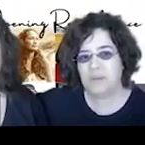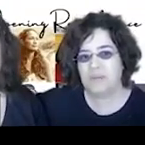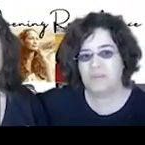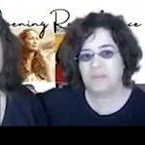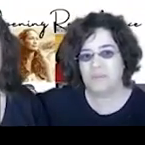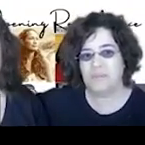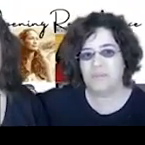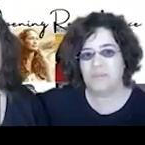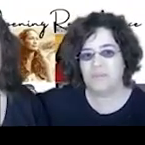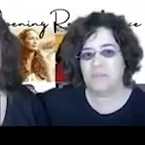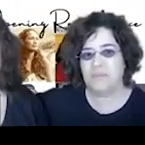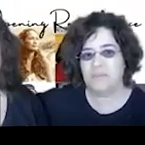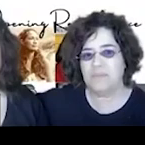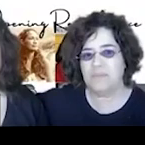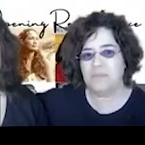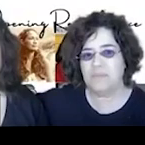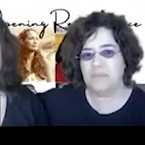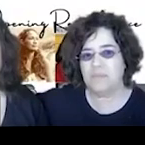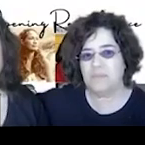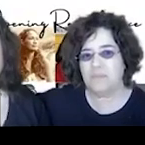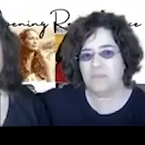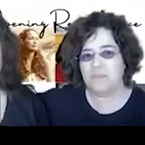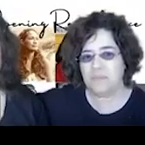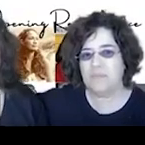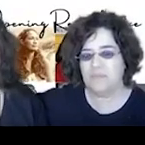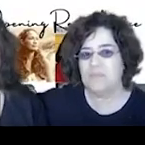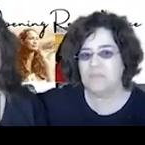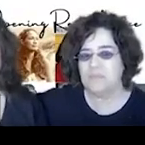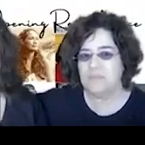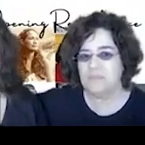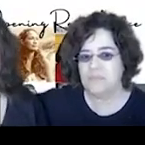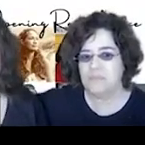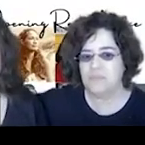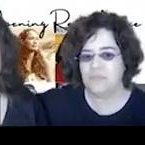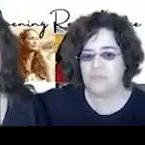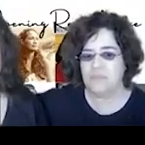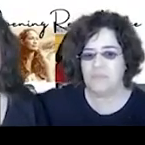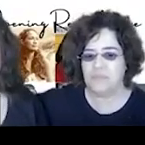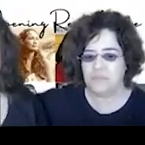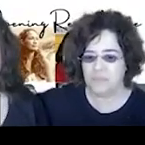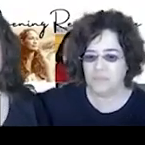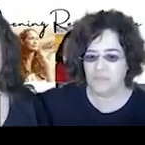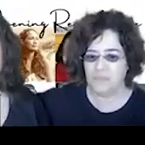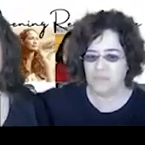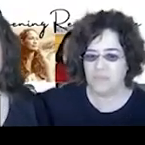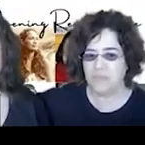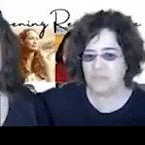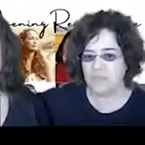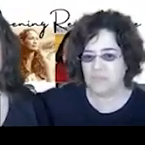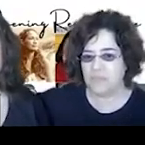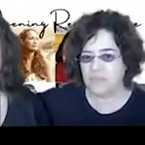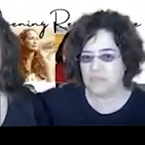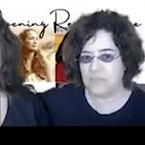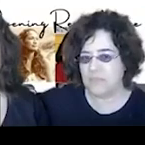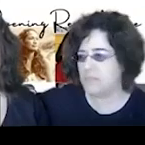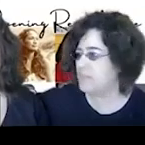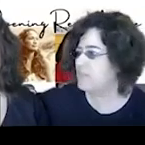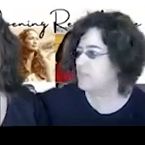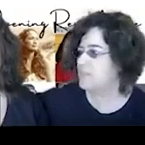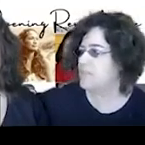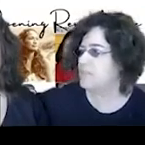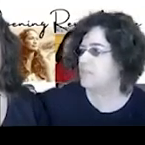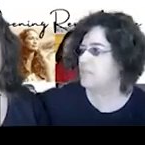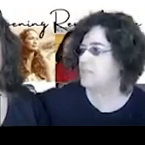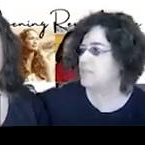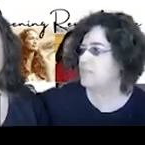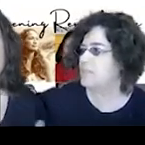that we will be hearing from the women themselves. And then for each one, we tried to also find a way